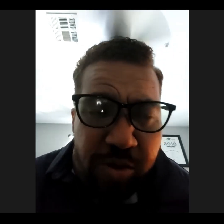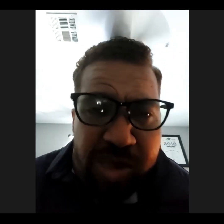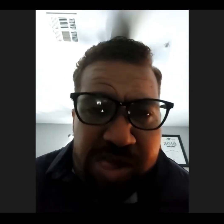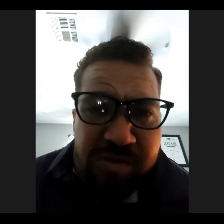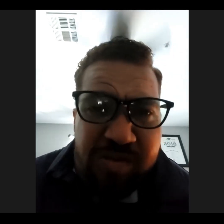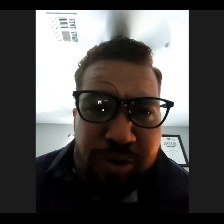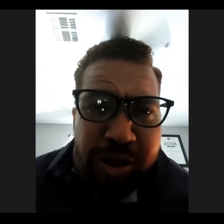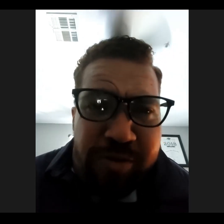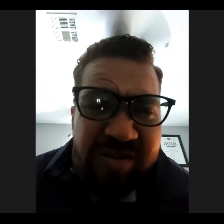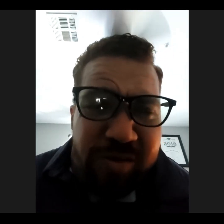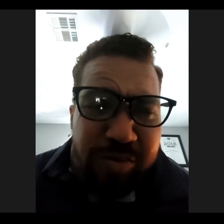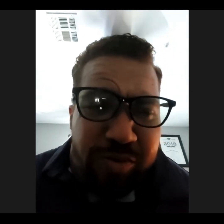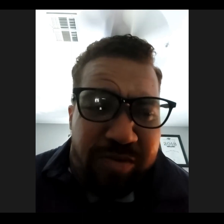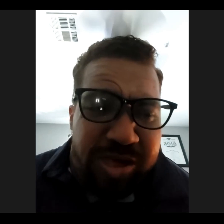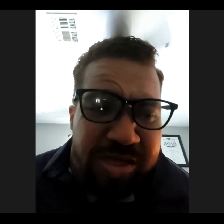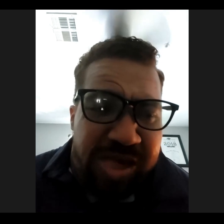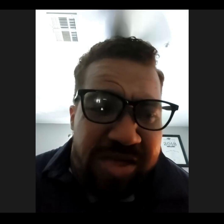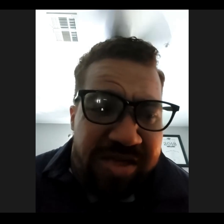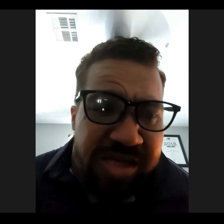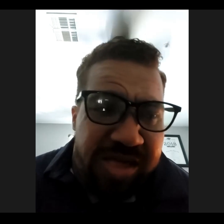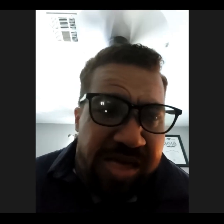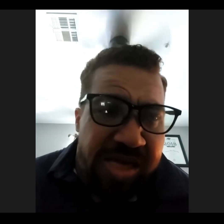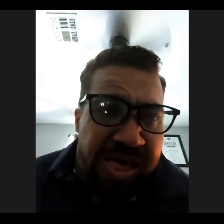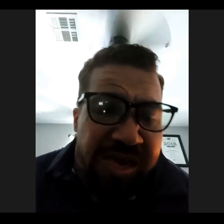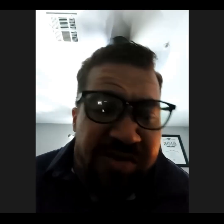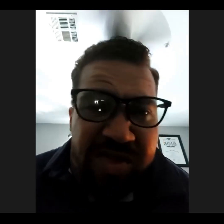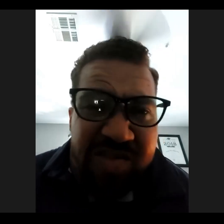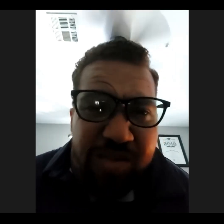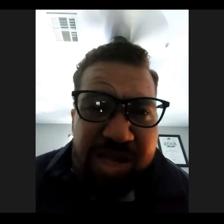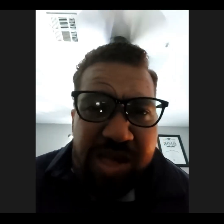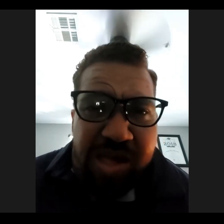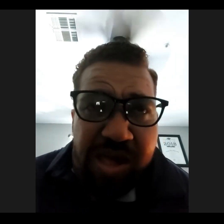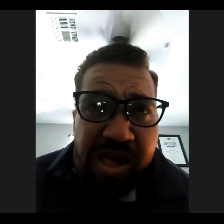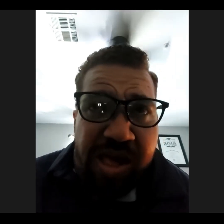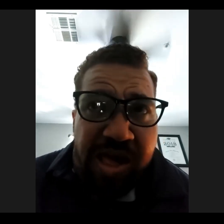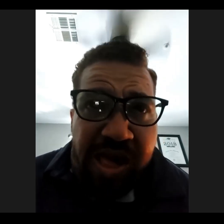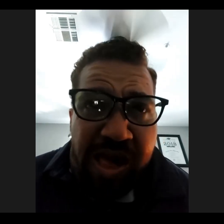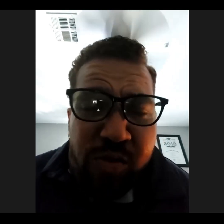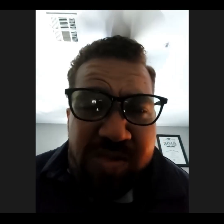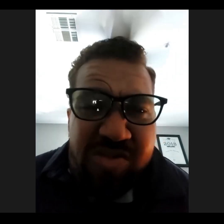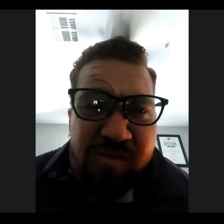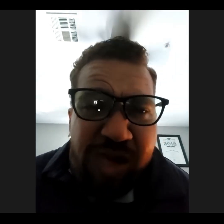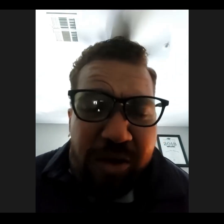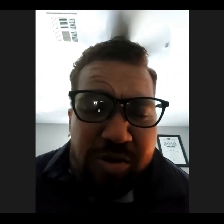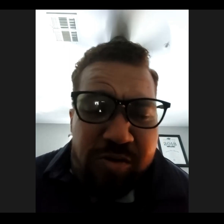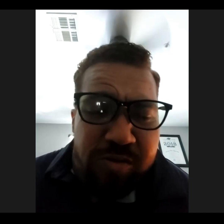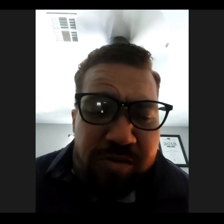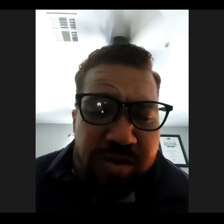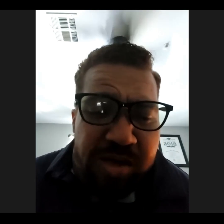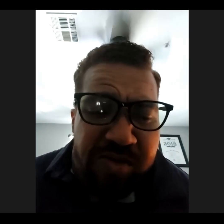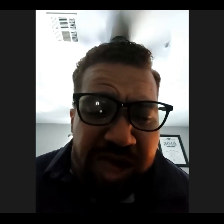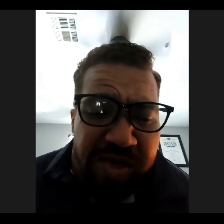In all my years prior to employment, and that is something that I really do